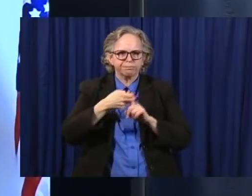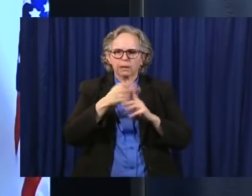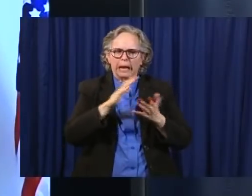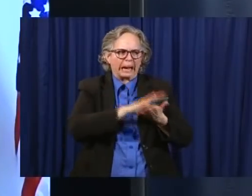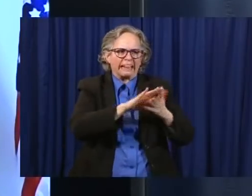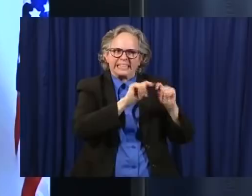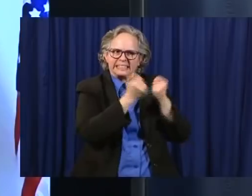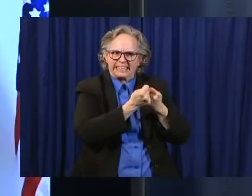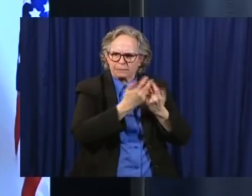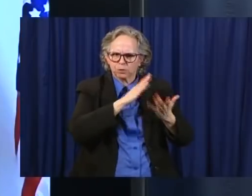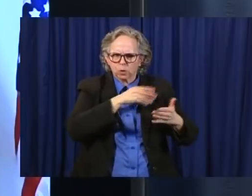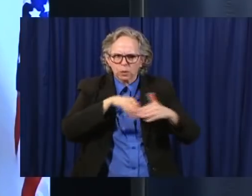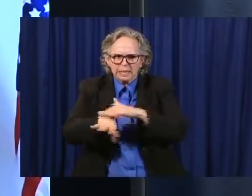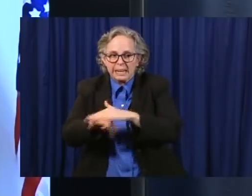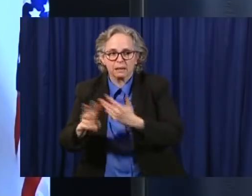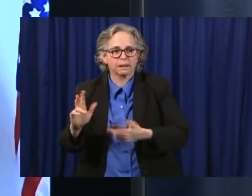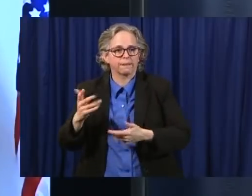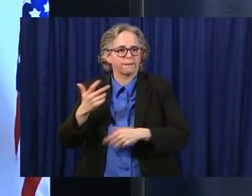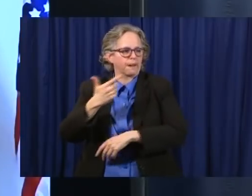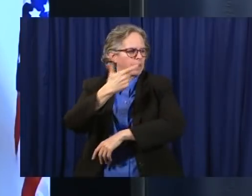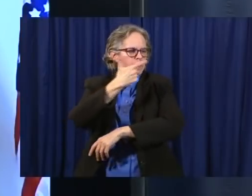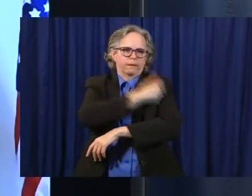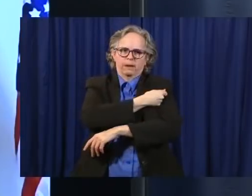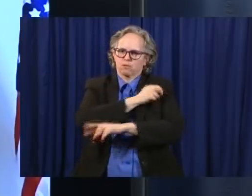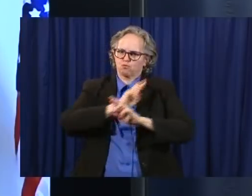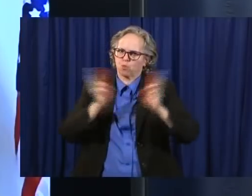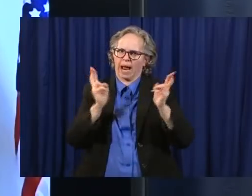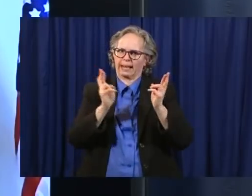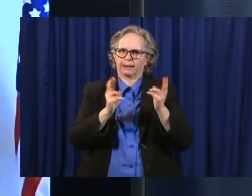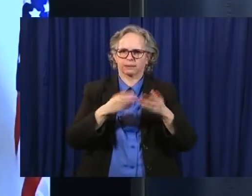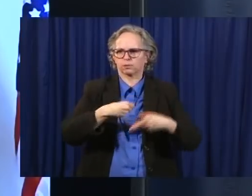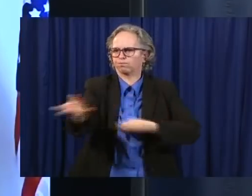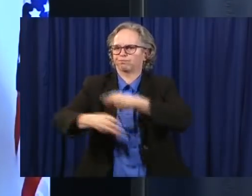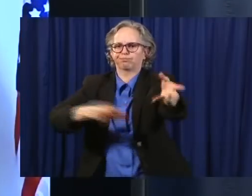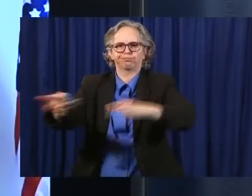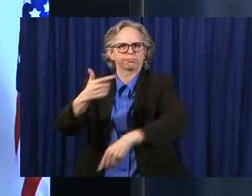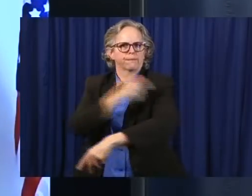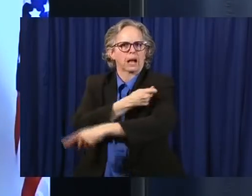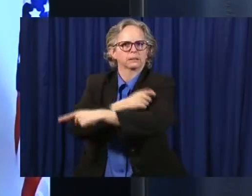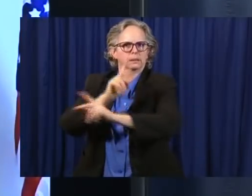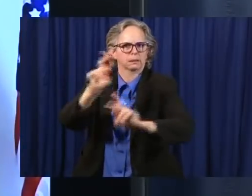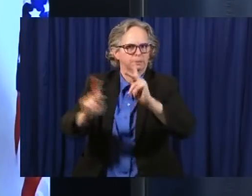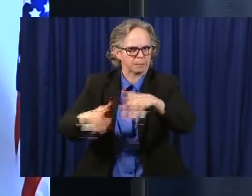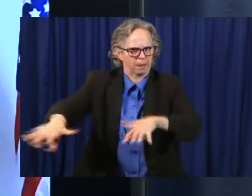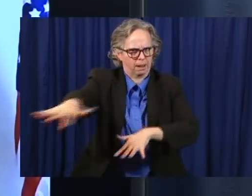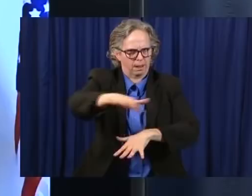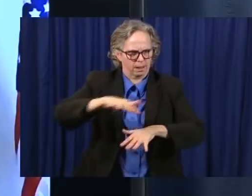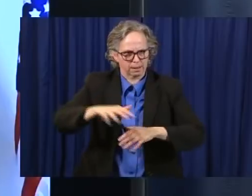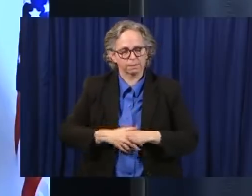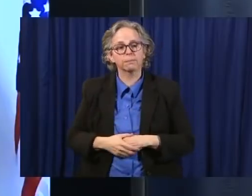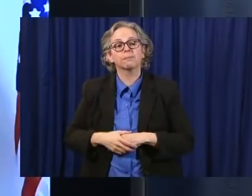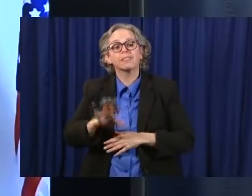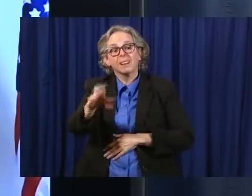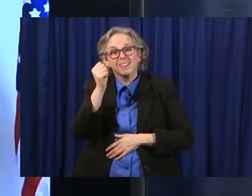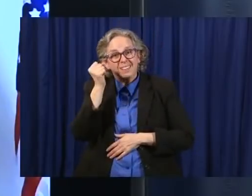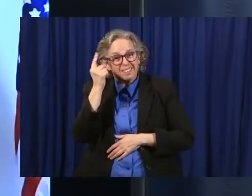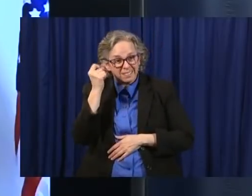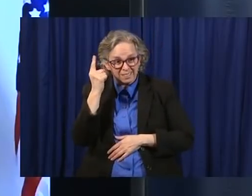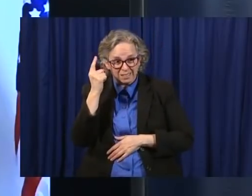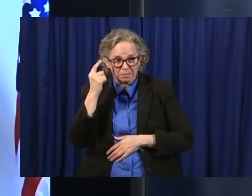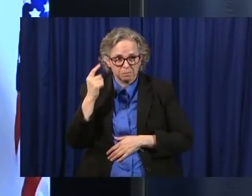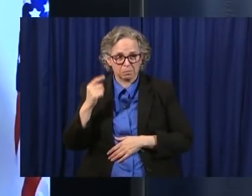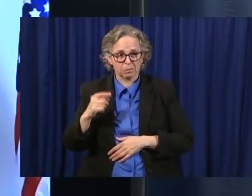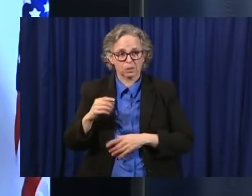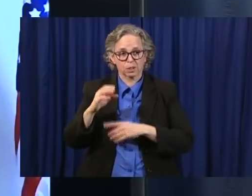vaccine to our population and to our staff. However, with COVID, we knew that it was going to be important to make sure the types of chemicals we were using